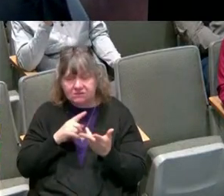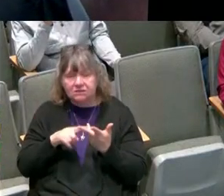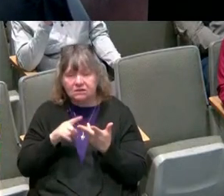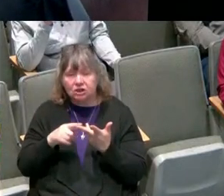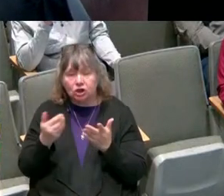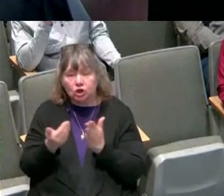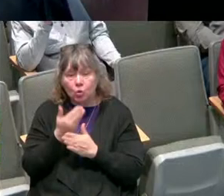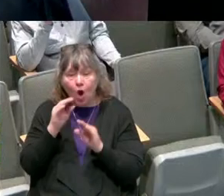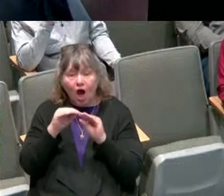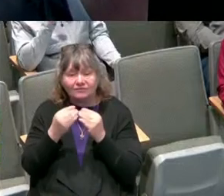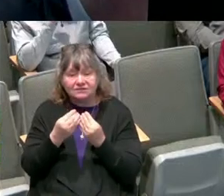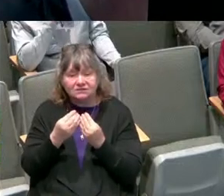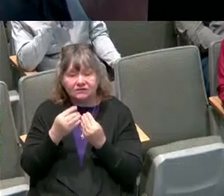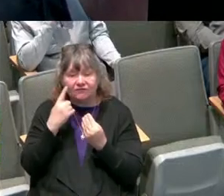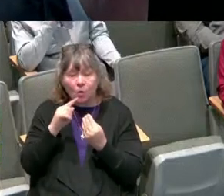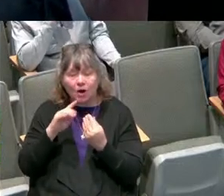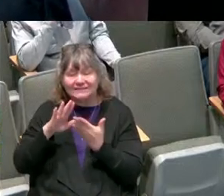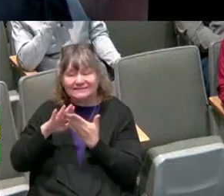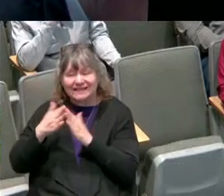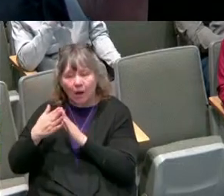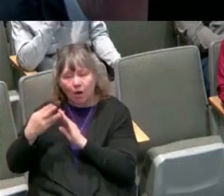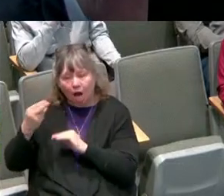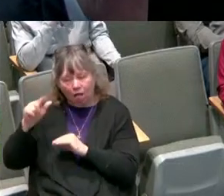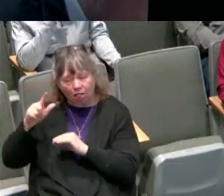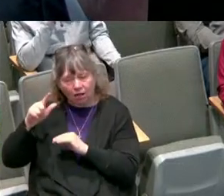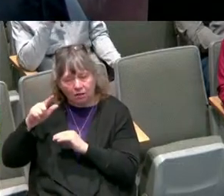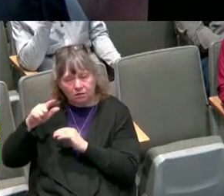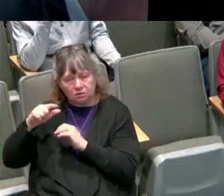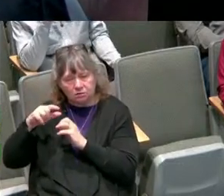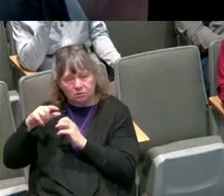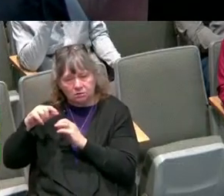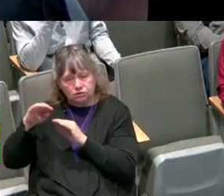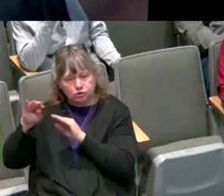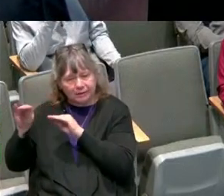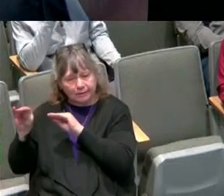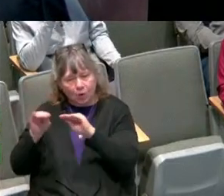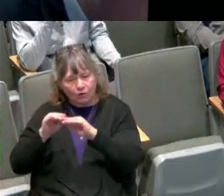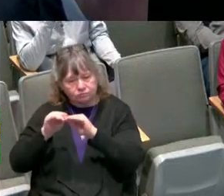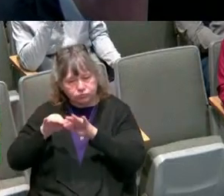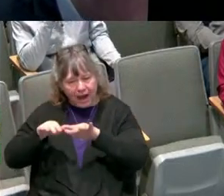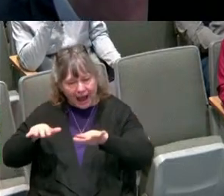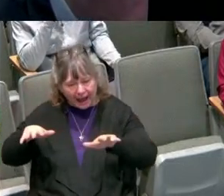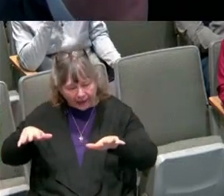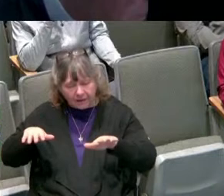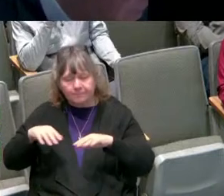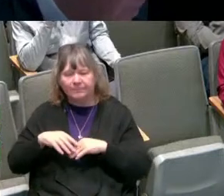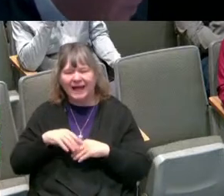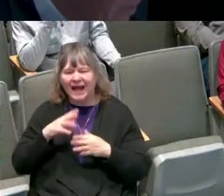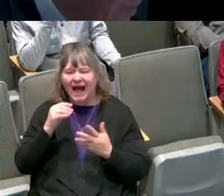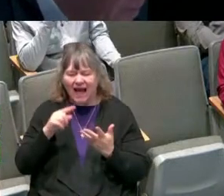new offices to ease town hall overcrowding to name just a few and although the site is